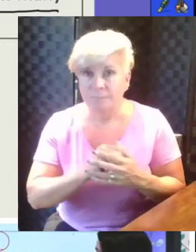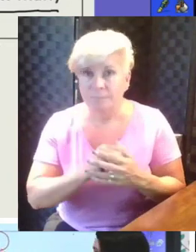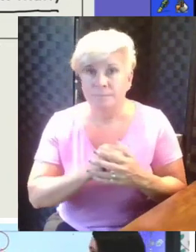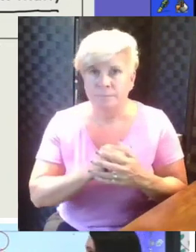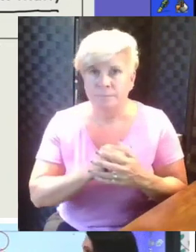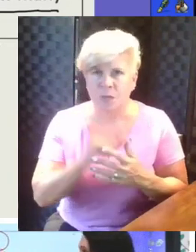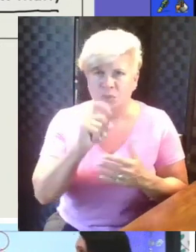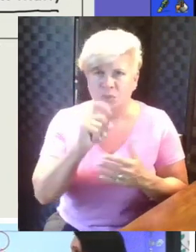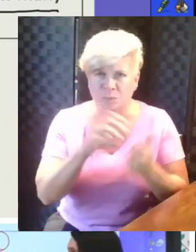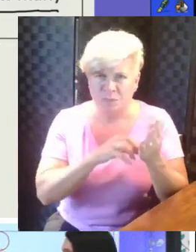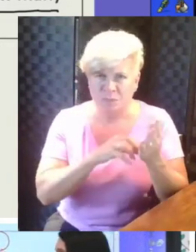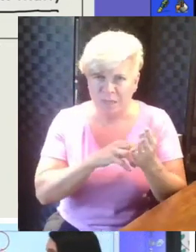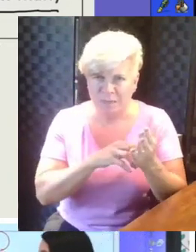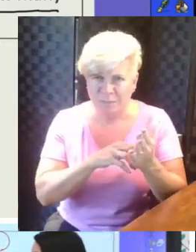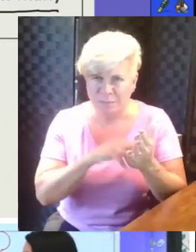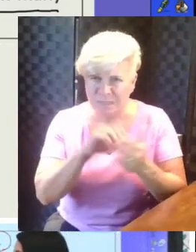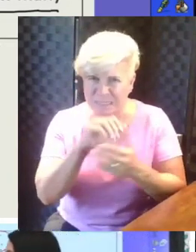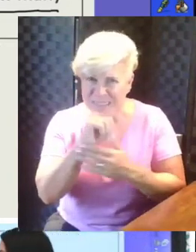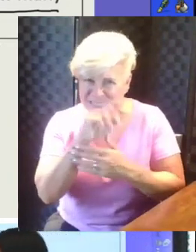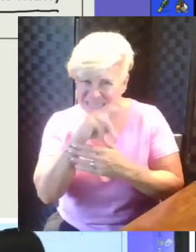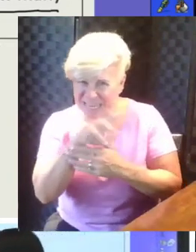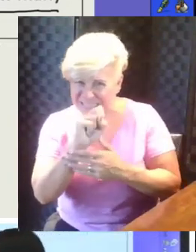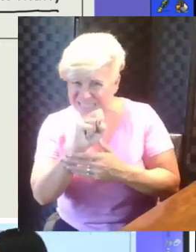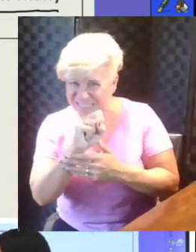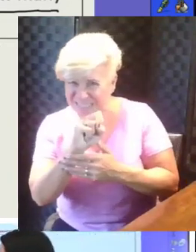Do I need to take away any 10s?